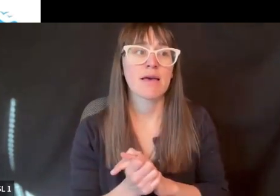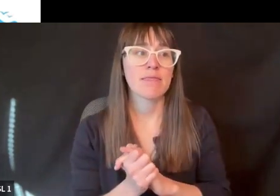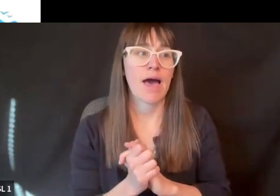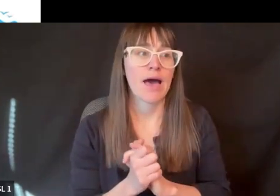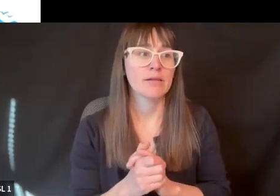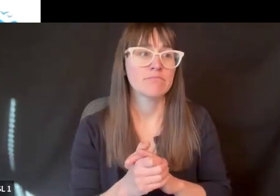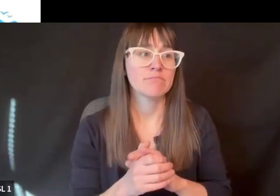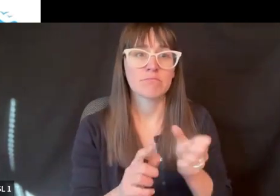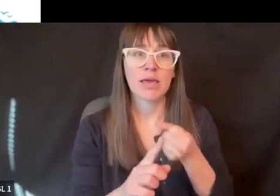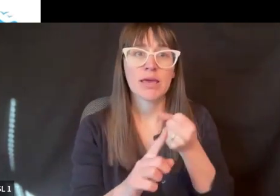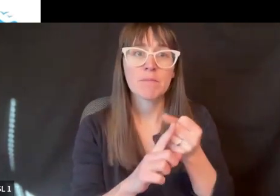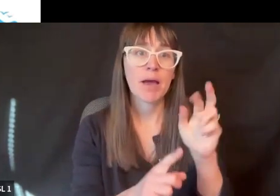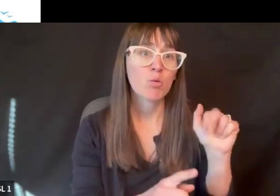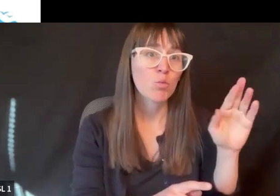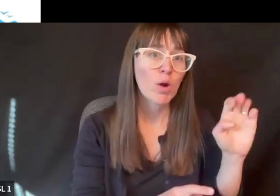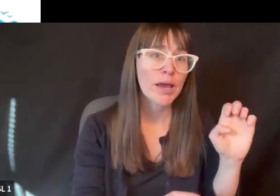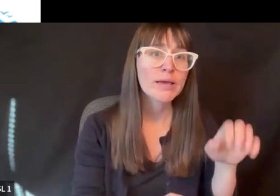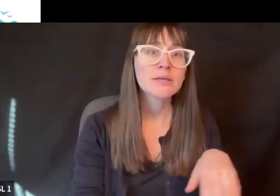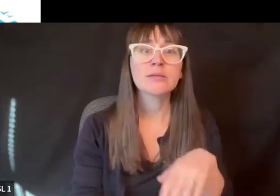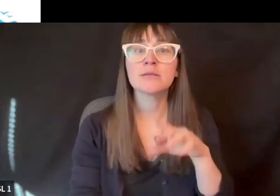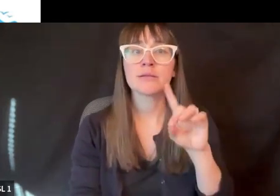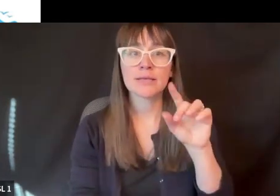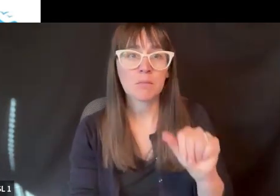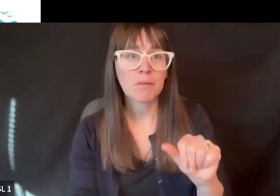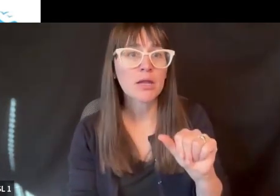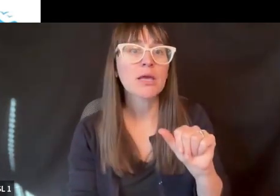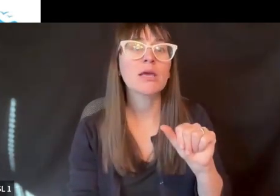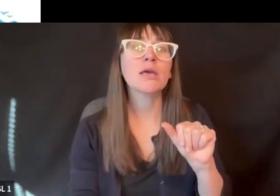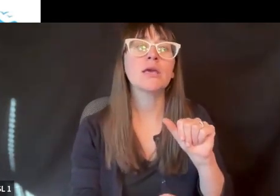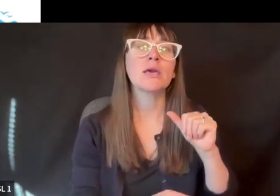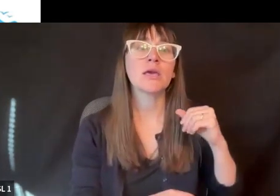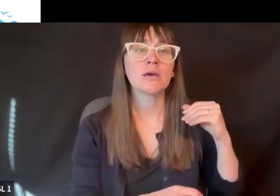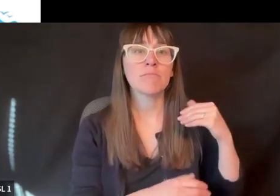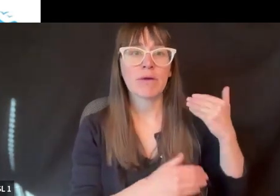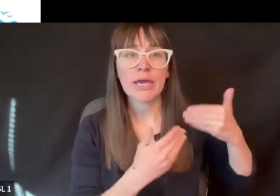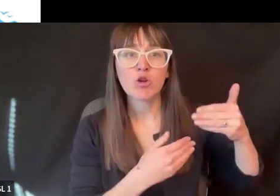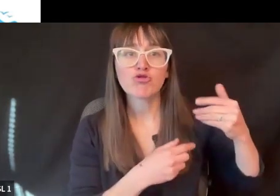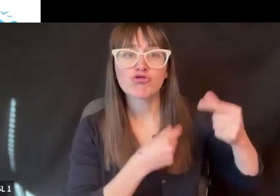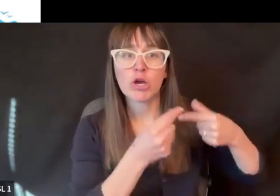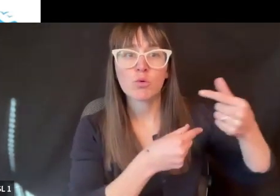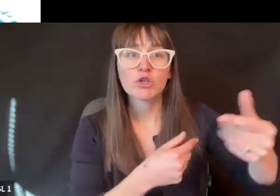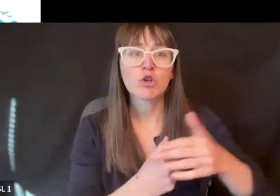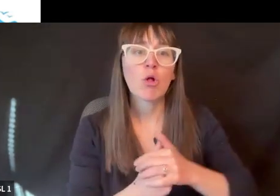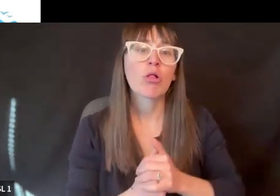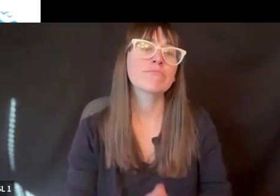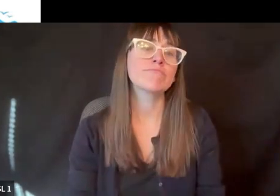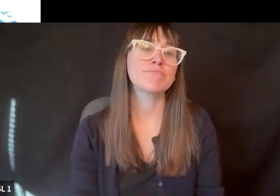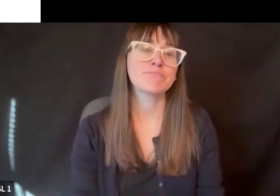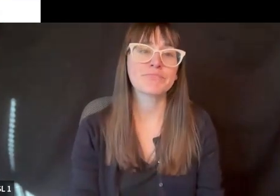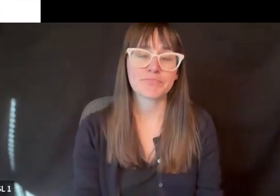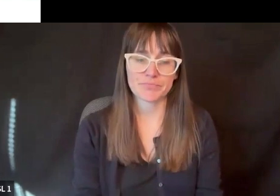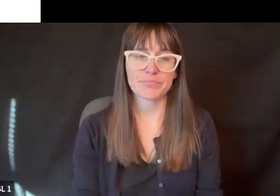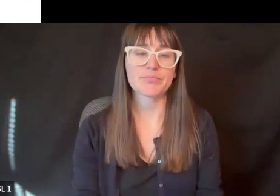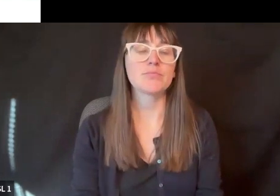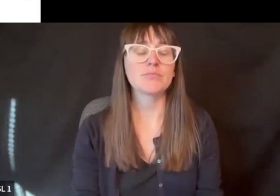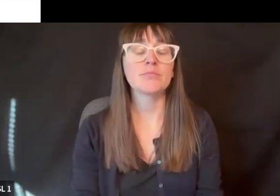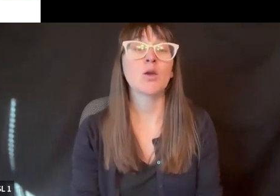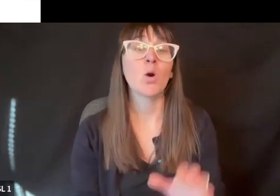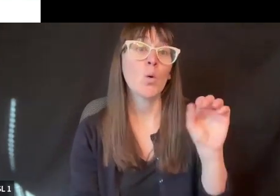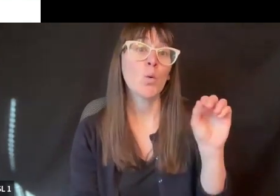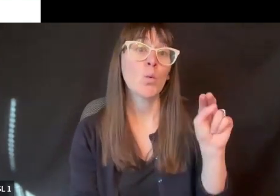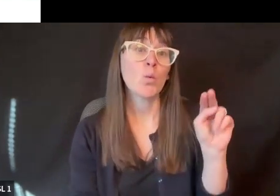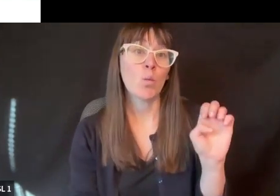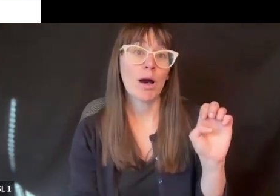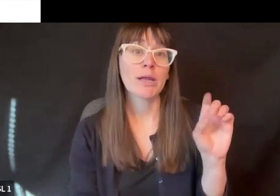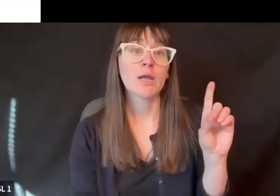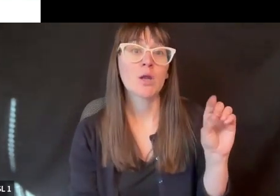that touches race, disability, and is intergenerational in age and background. Next slide.